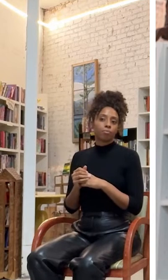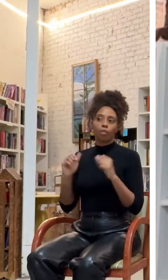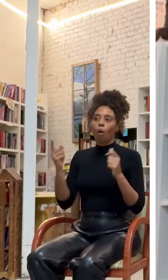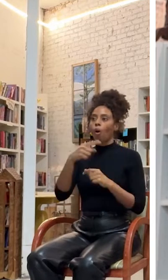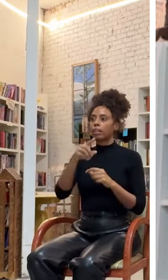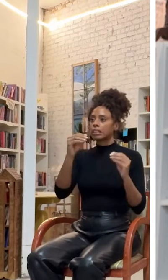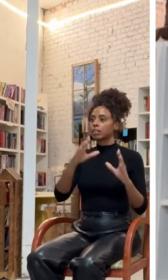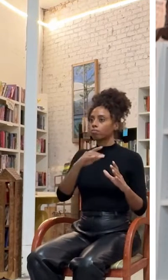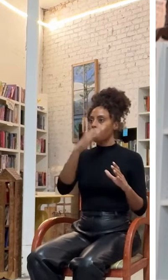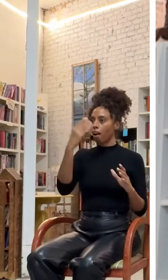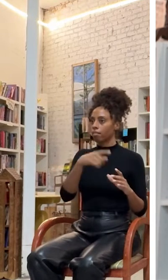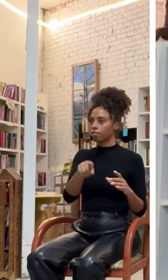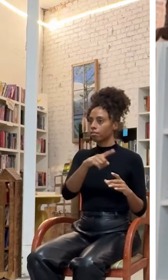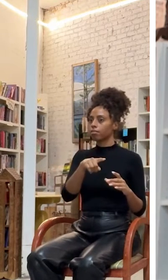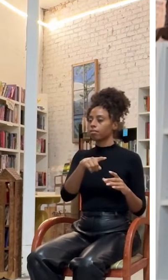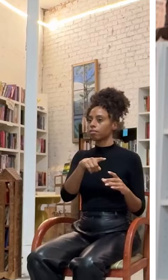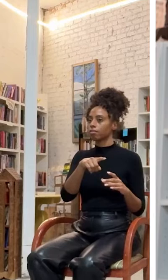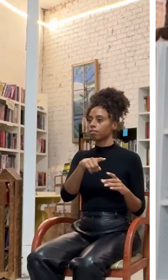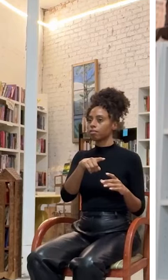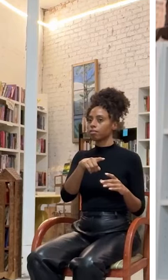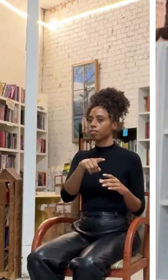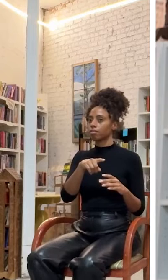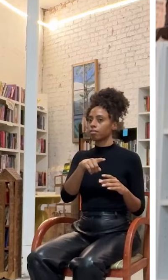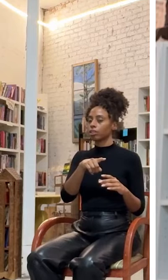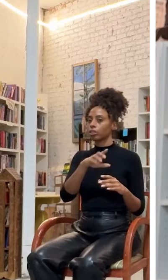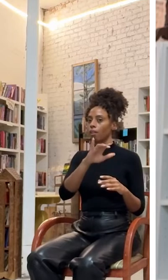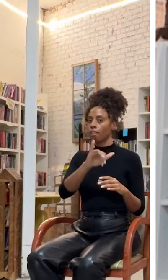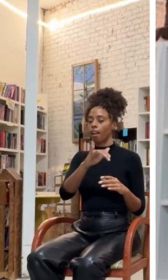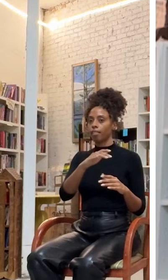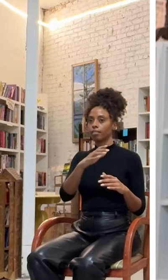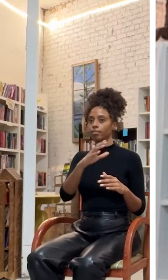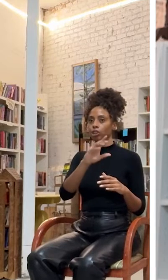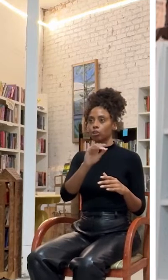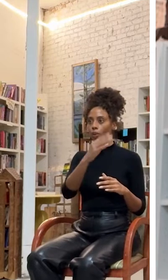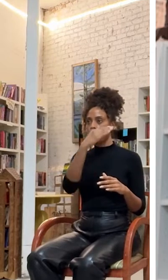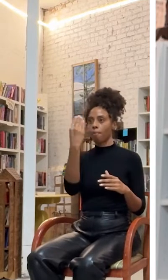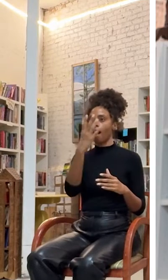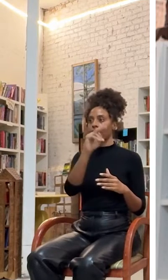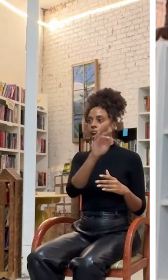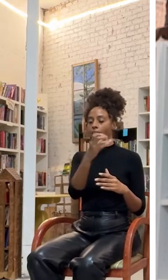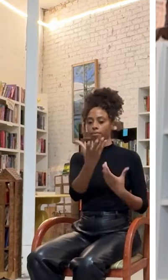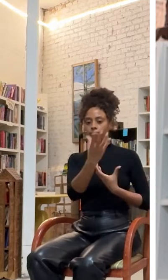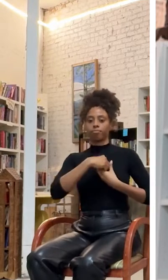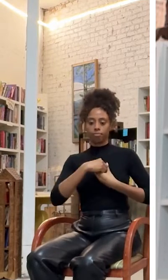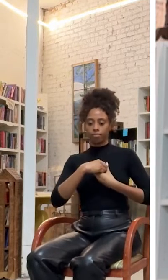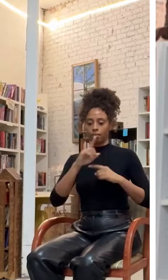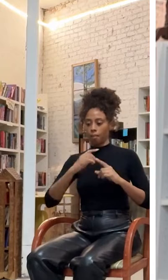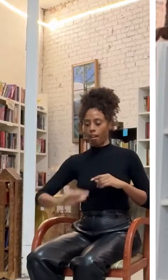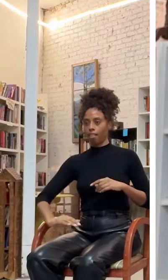Black. And so they kind of instilled that into us really, really early. And so I would